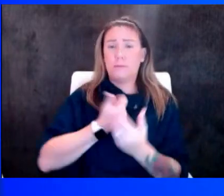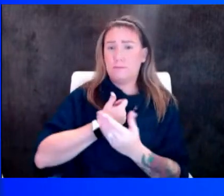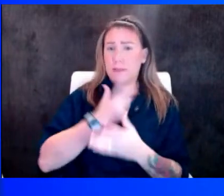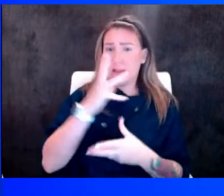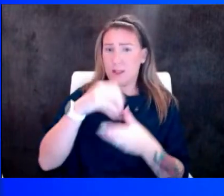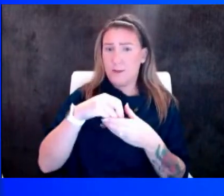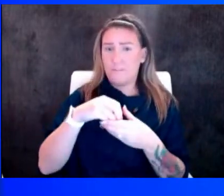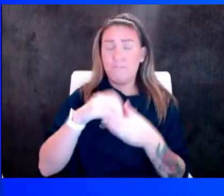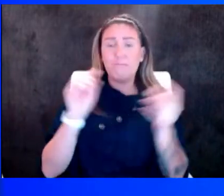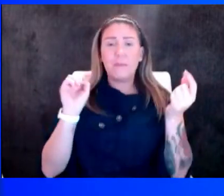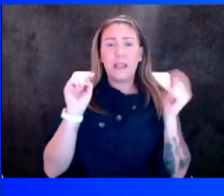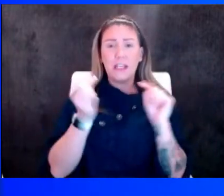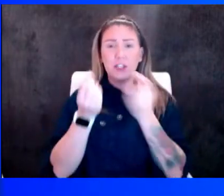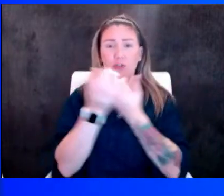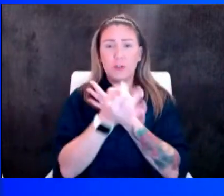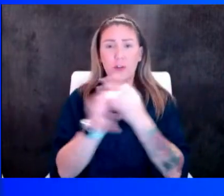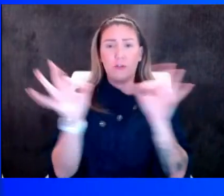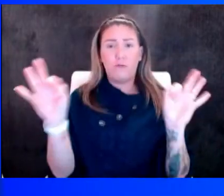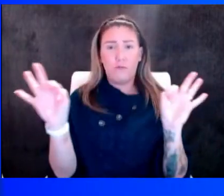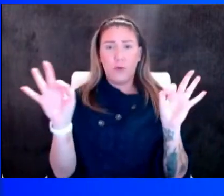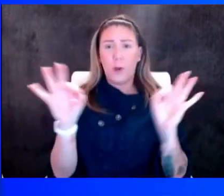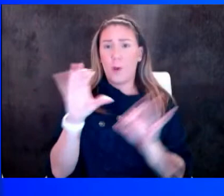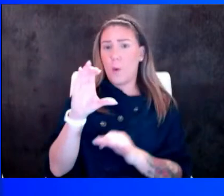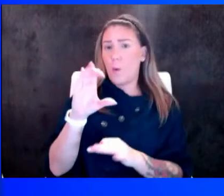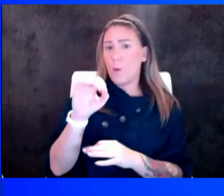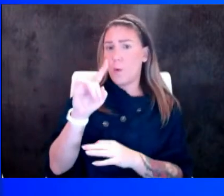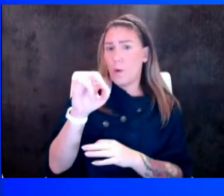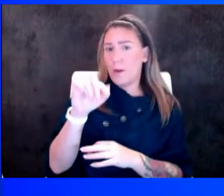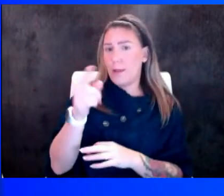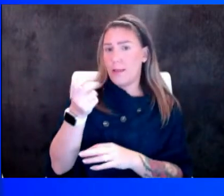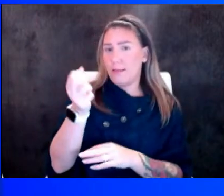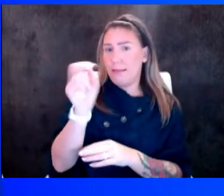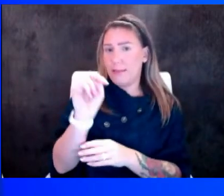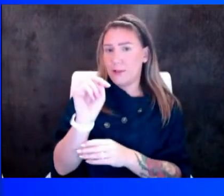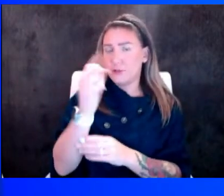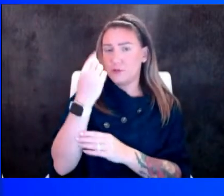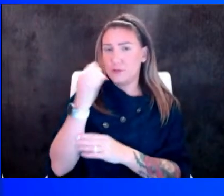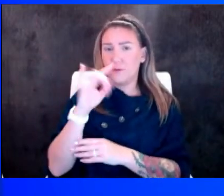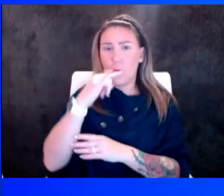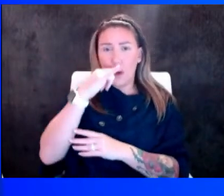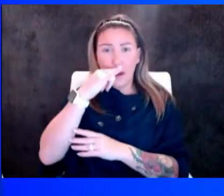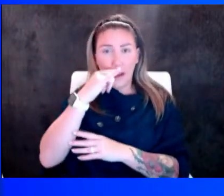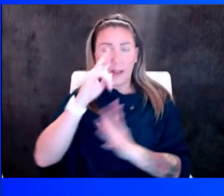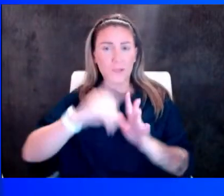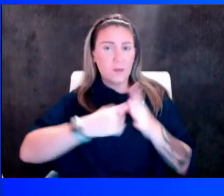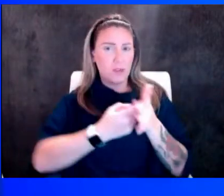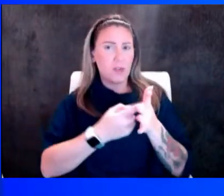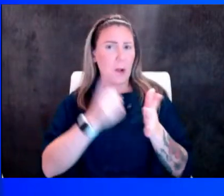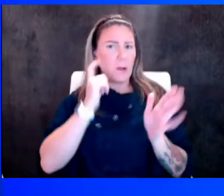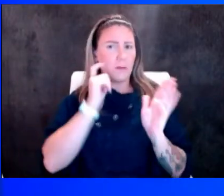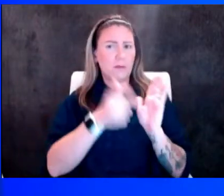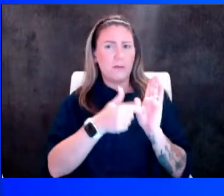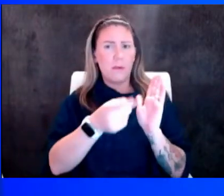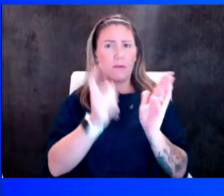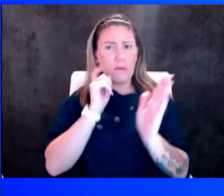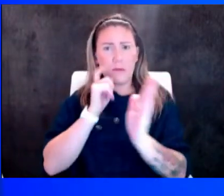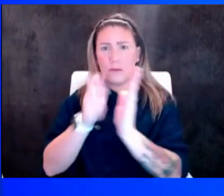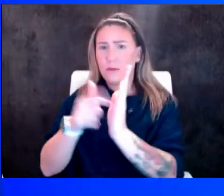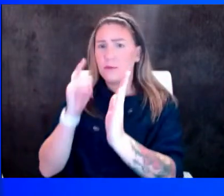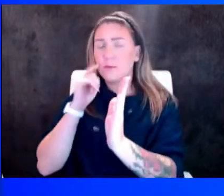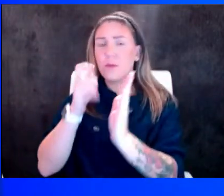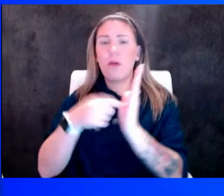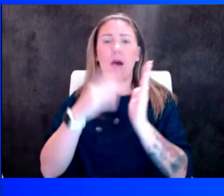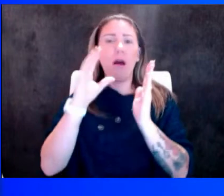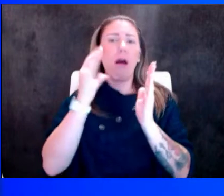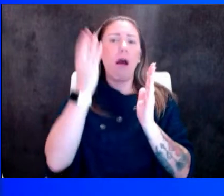Injury-Free Coalition for Kids, got started, actually. Some physicians noticed that there were injuries occurring in their communities and